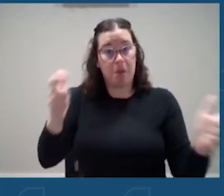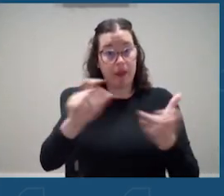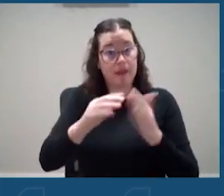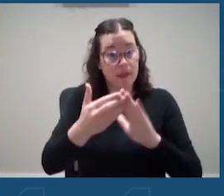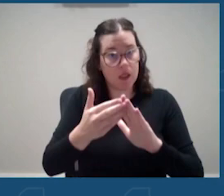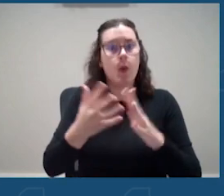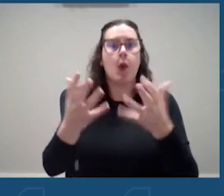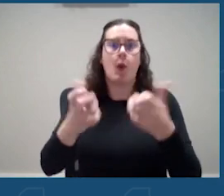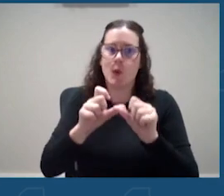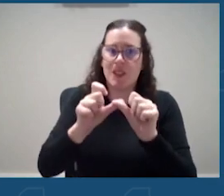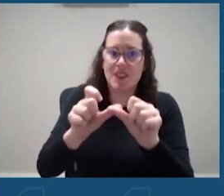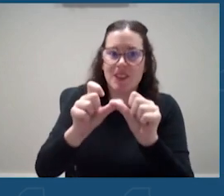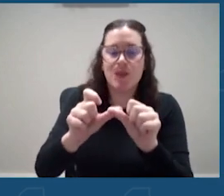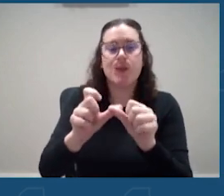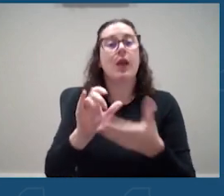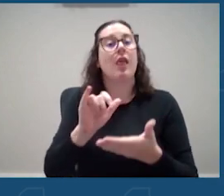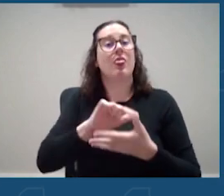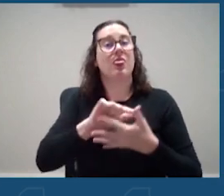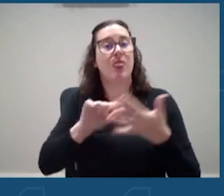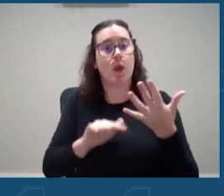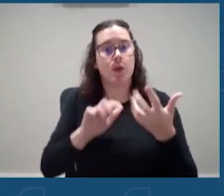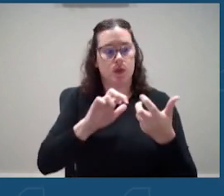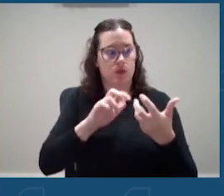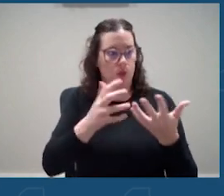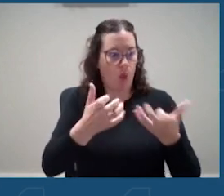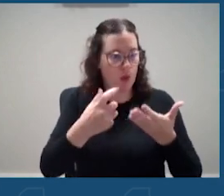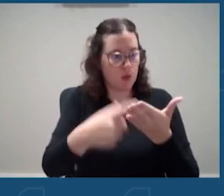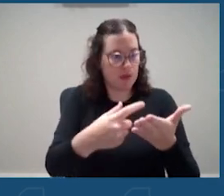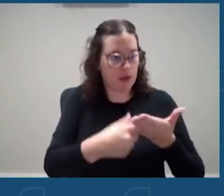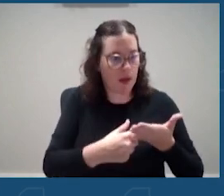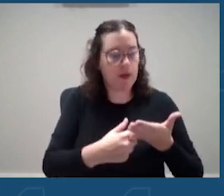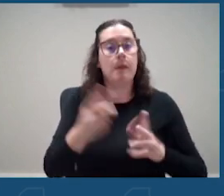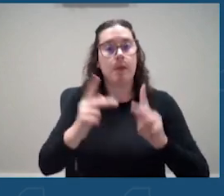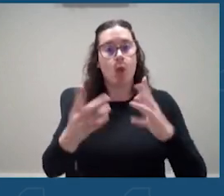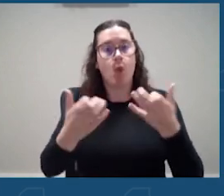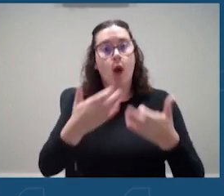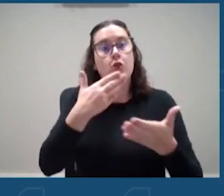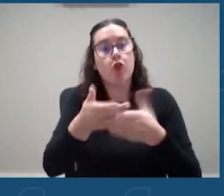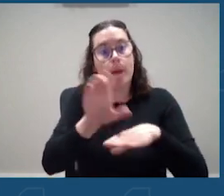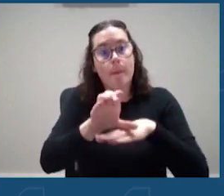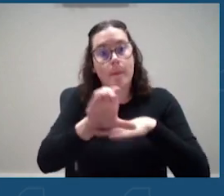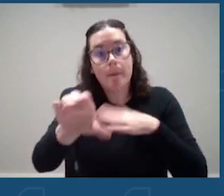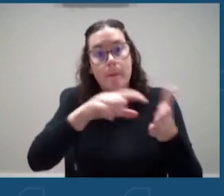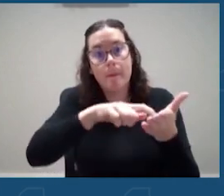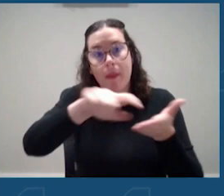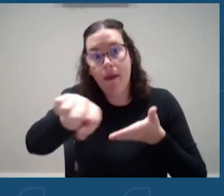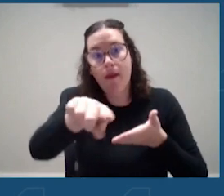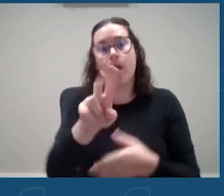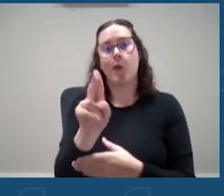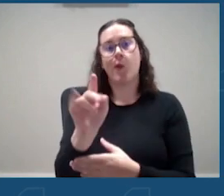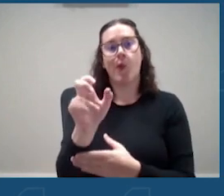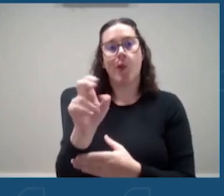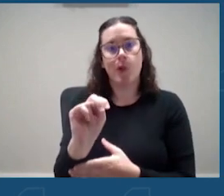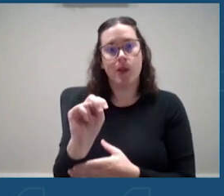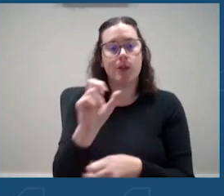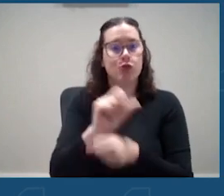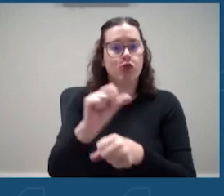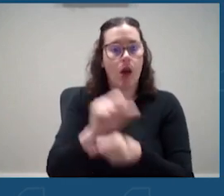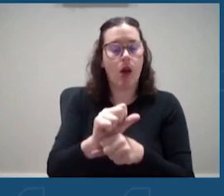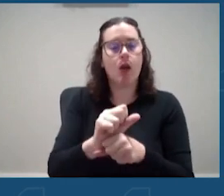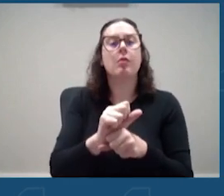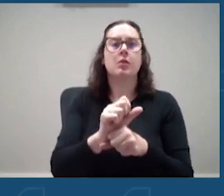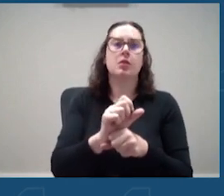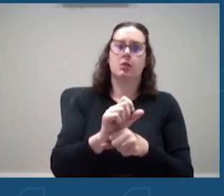to people, getting people good paying union jobs as we rebuild our economy. We're going to talk about that.